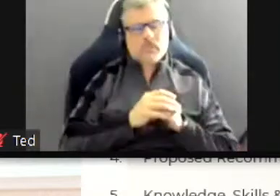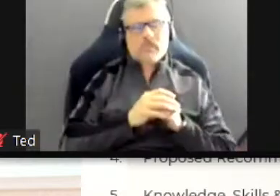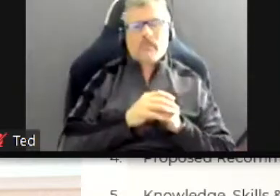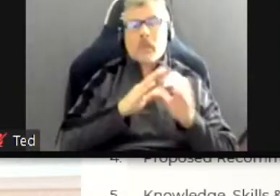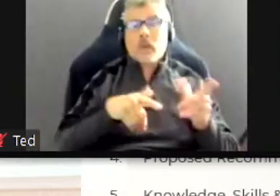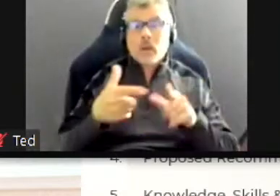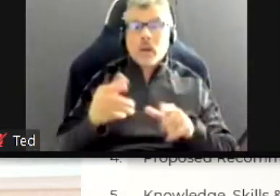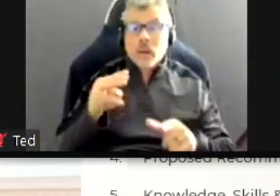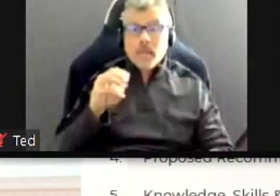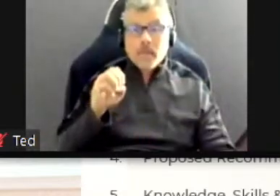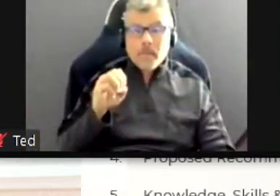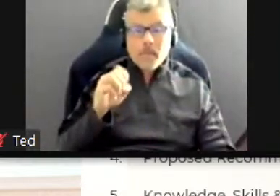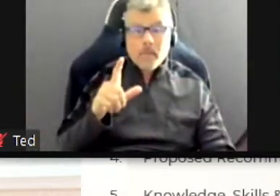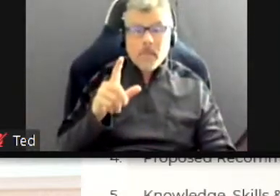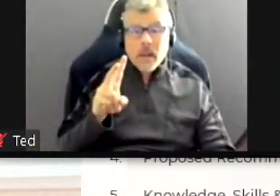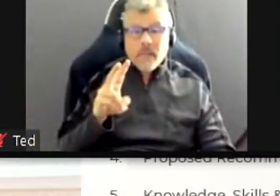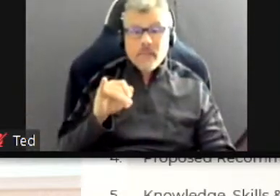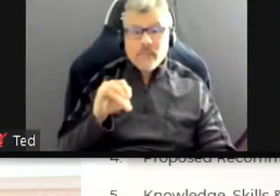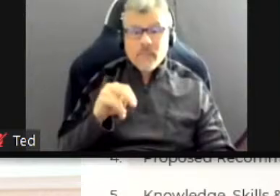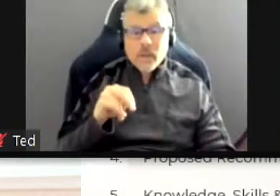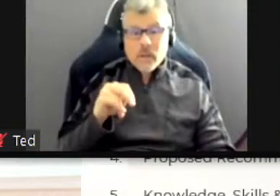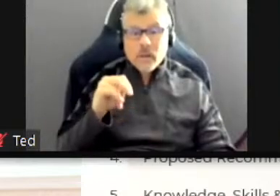Melvin Towns, please unmute.